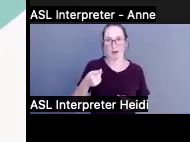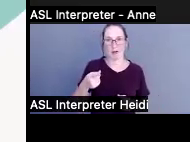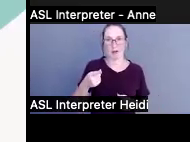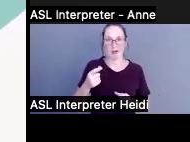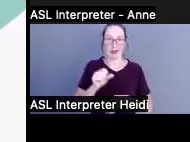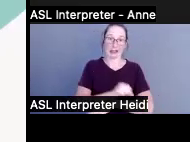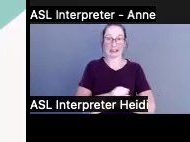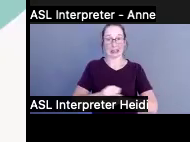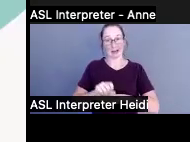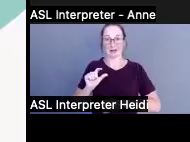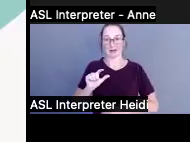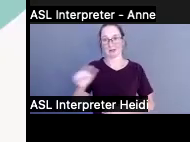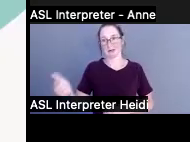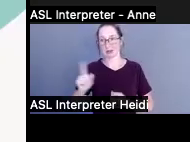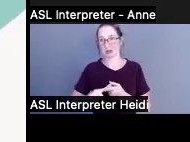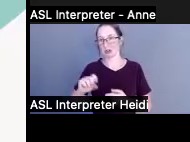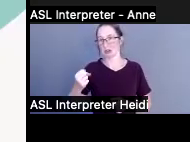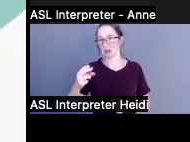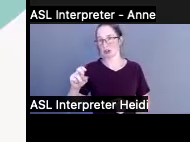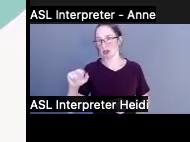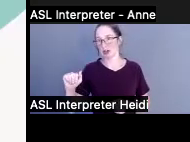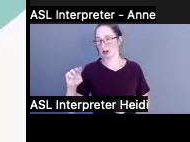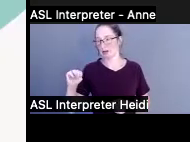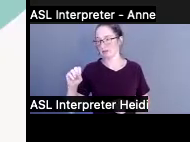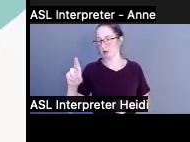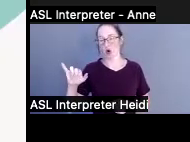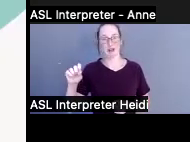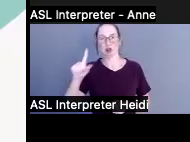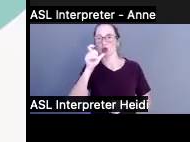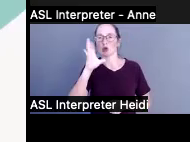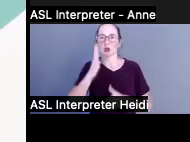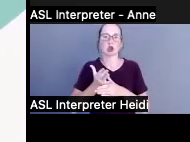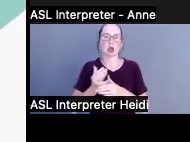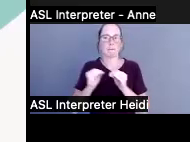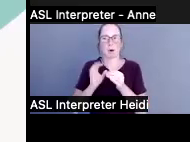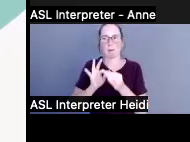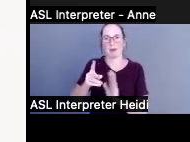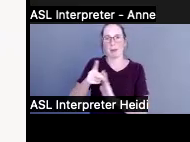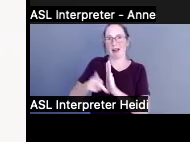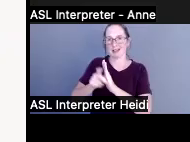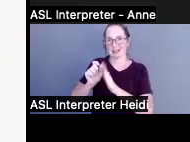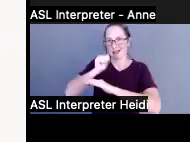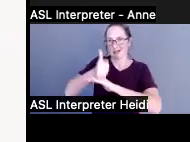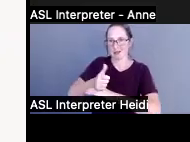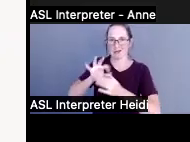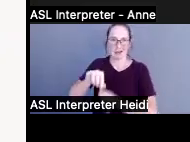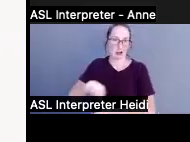stage to Shenna Morris, who will share more about the policy implications of this